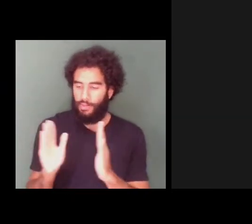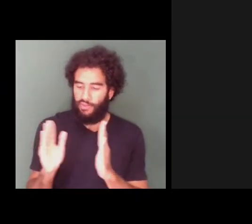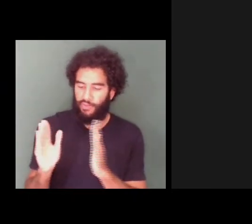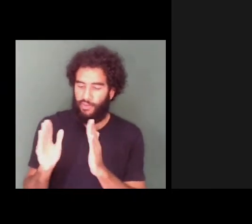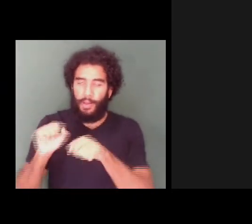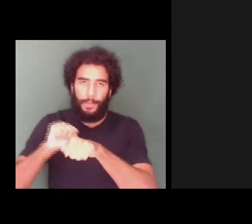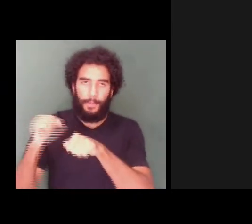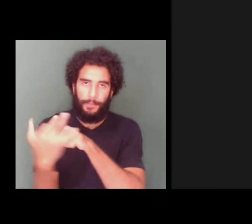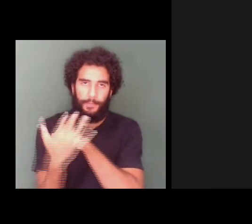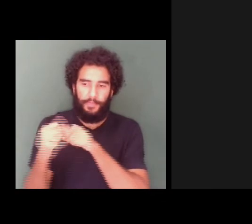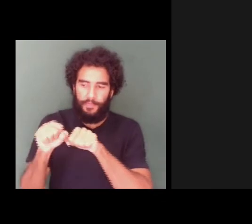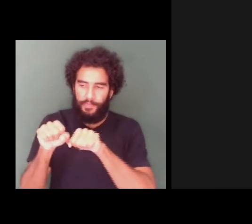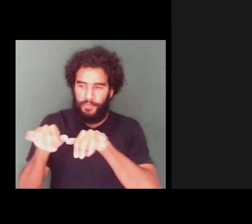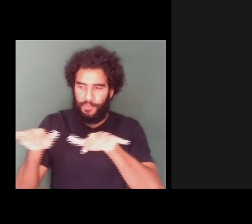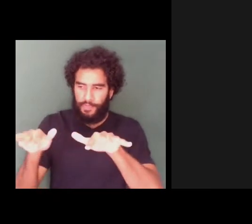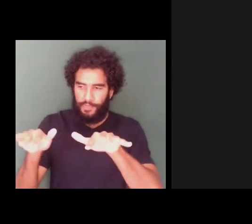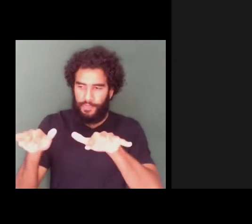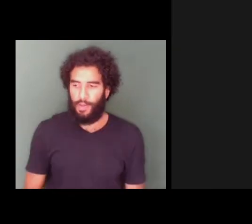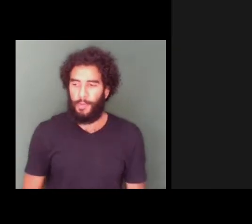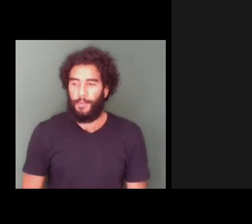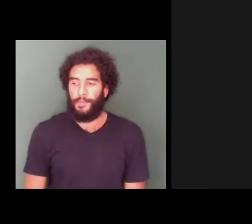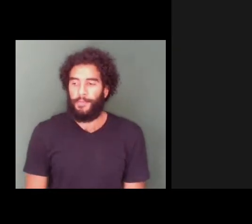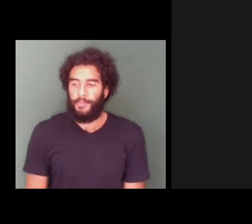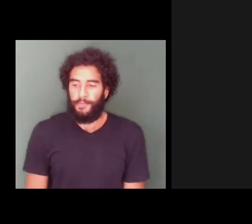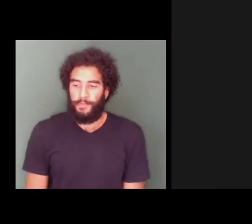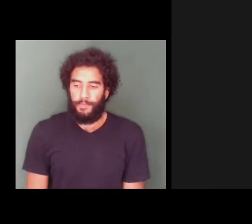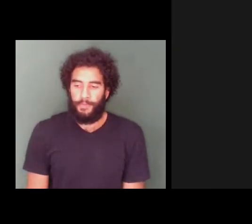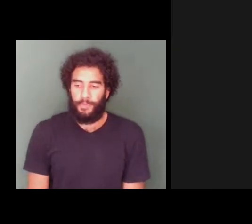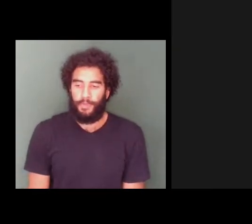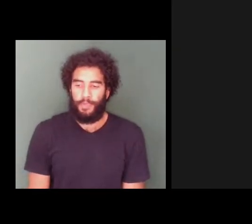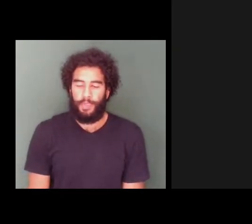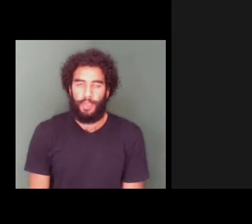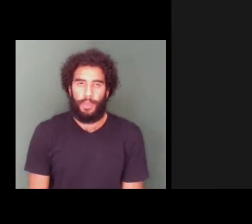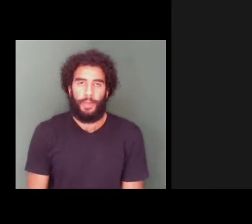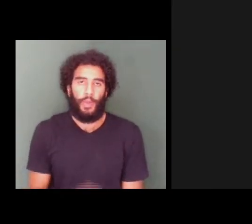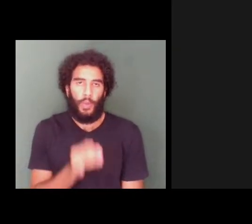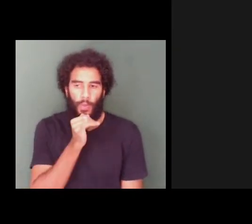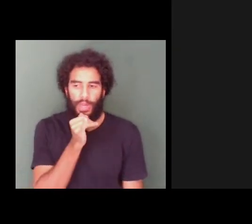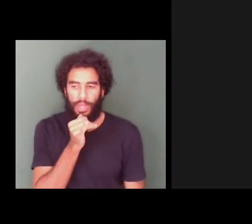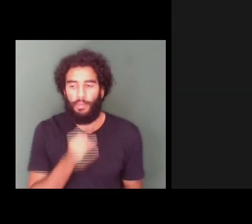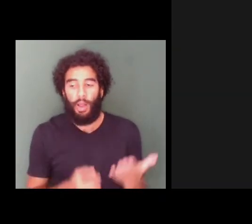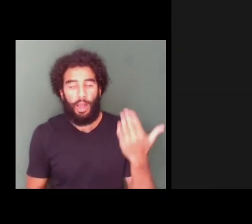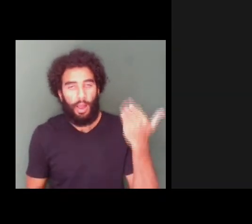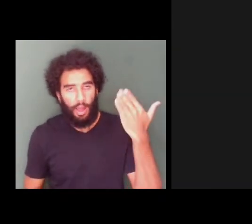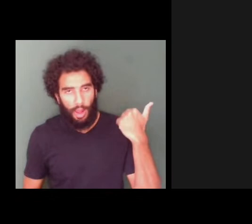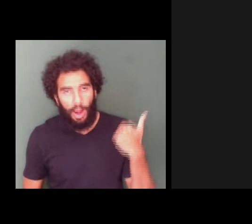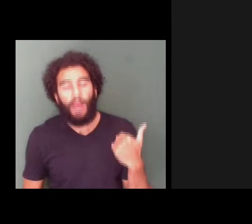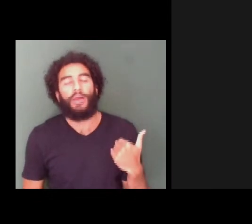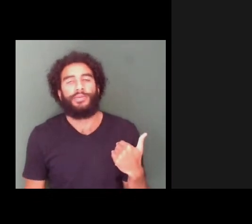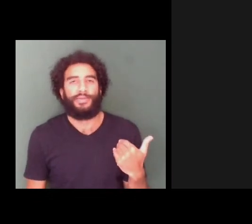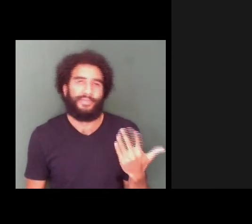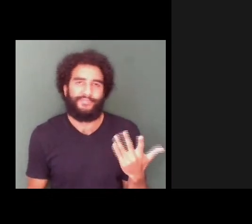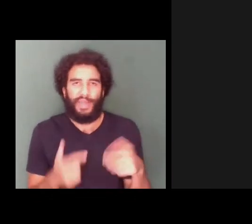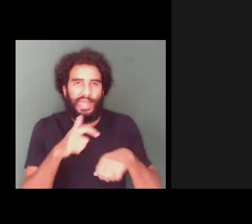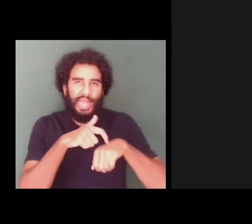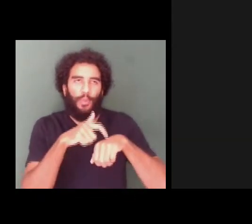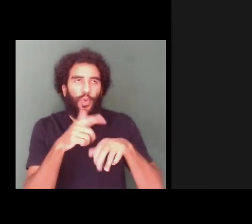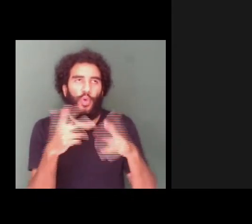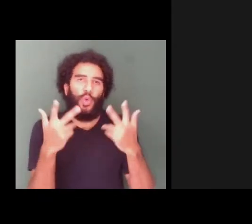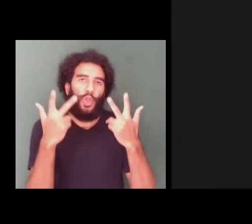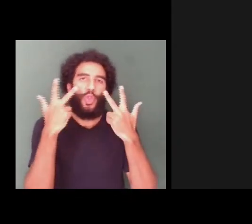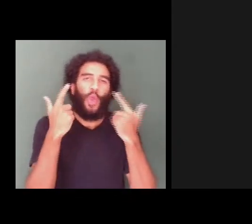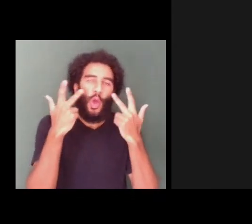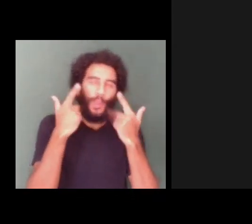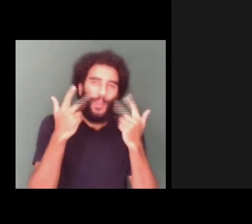the pandemic. Normales, en donde llamados normales, en los cuales there are normal moments